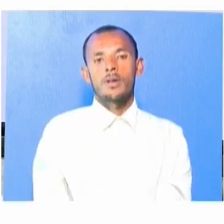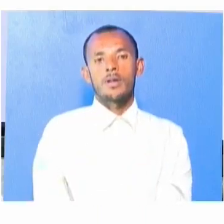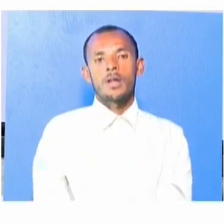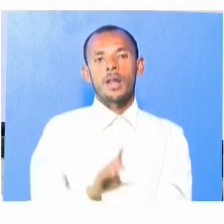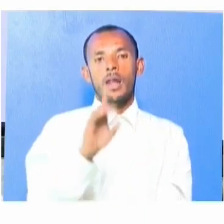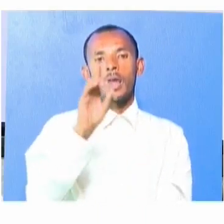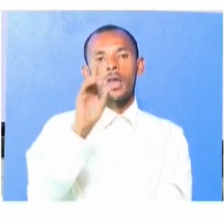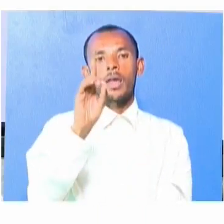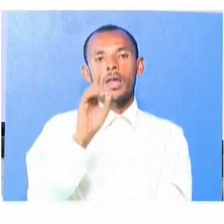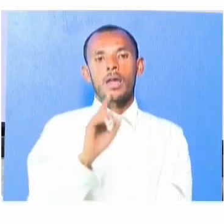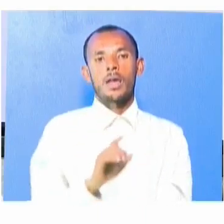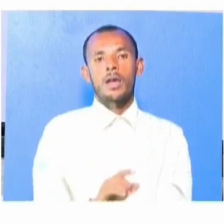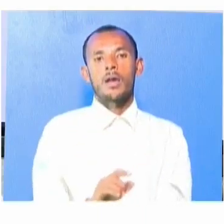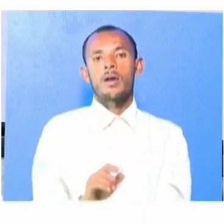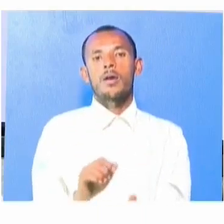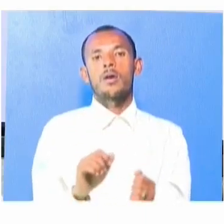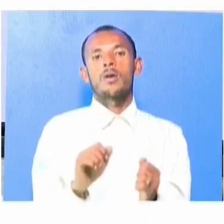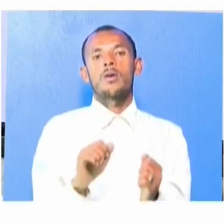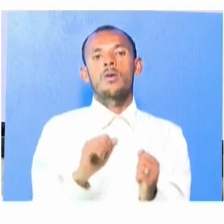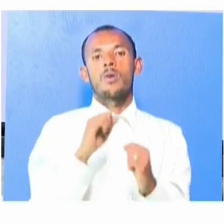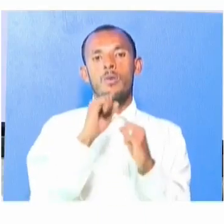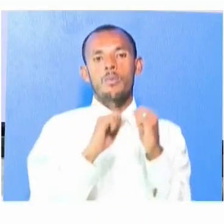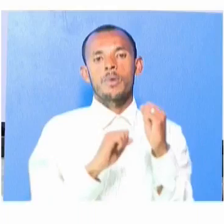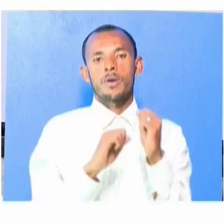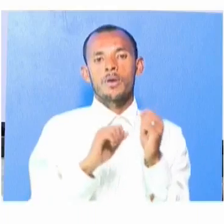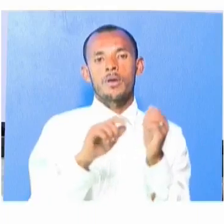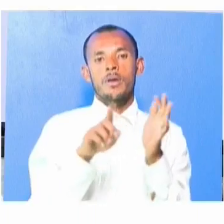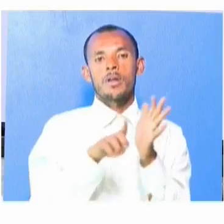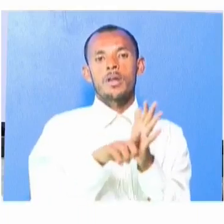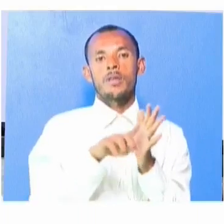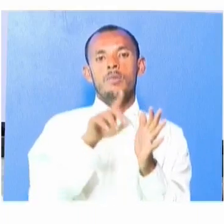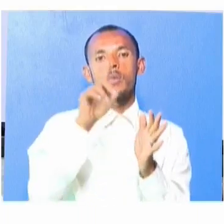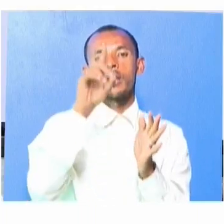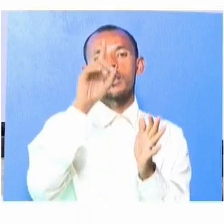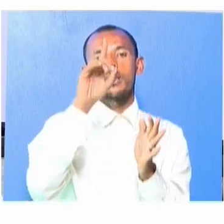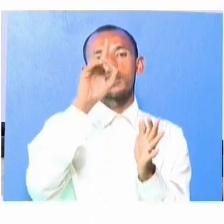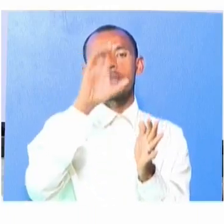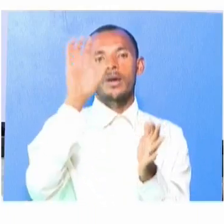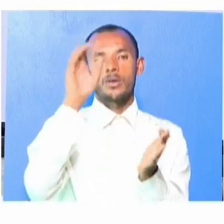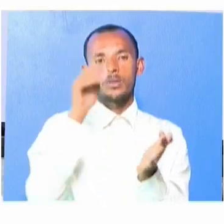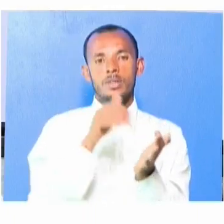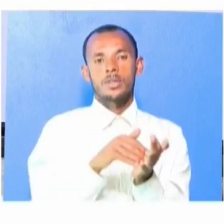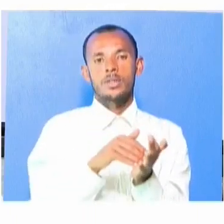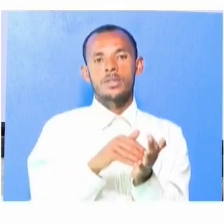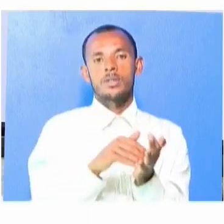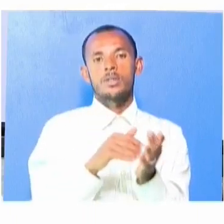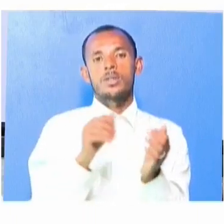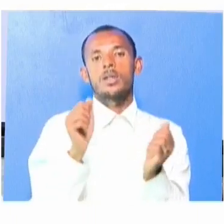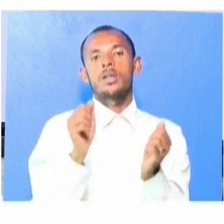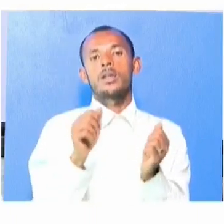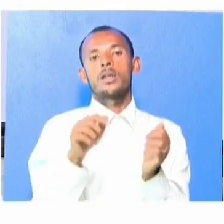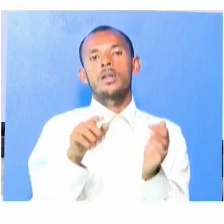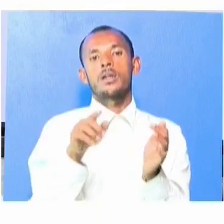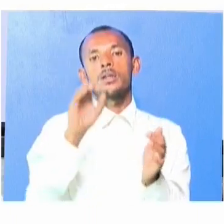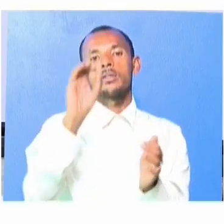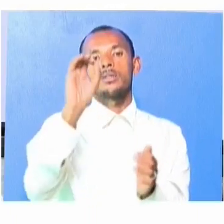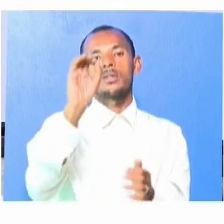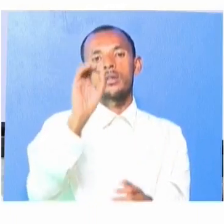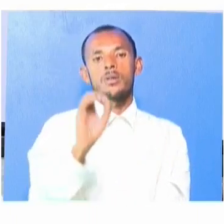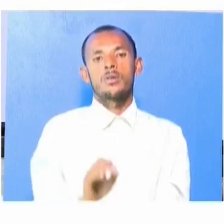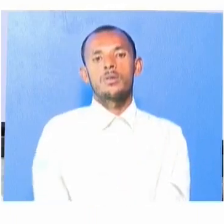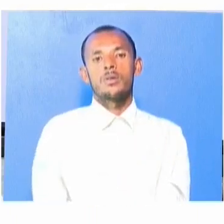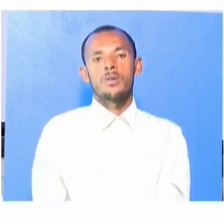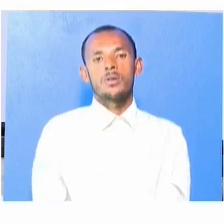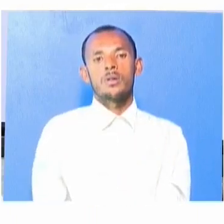D, compare negative 1000 with 0. The